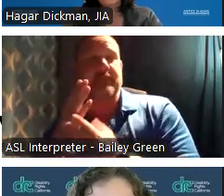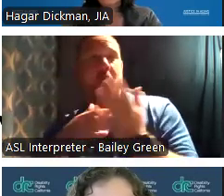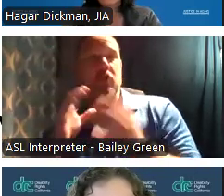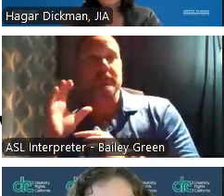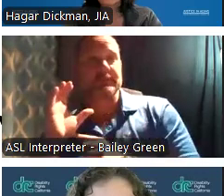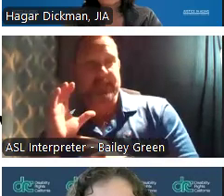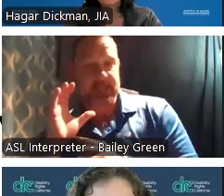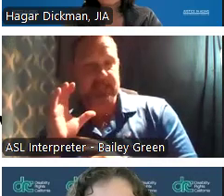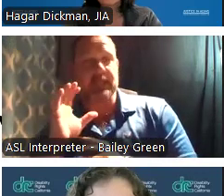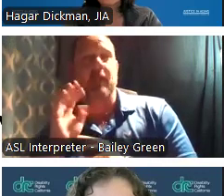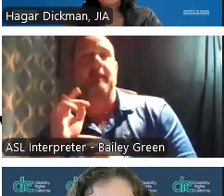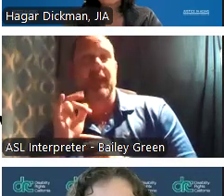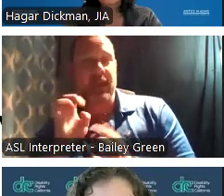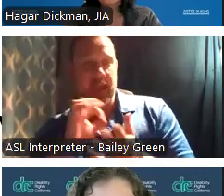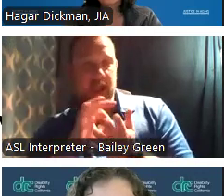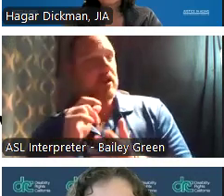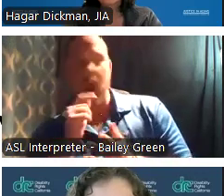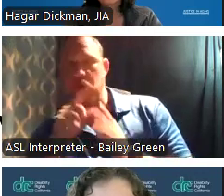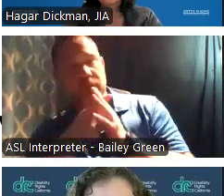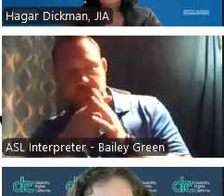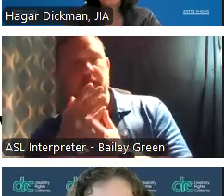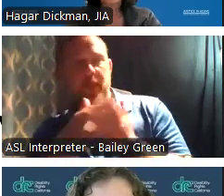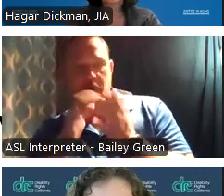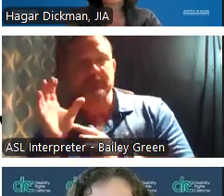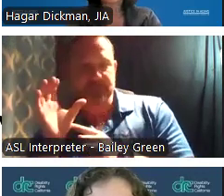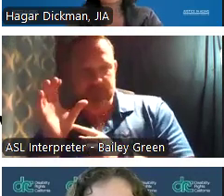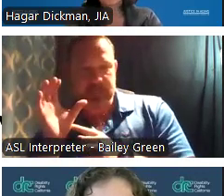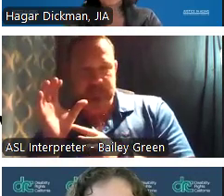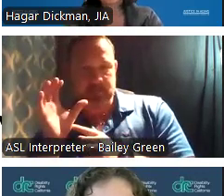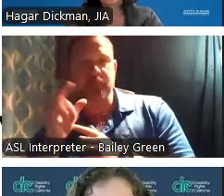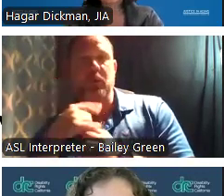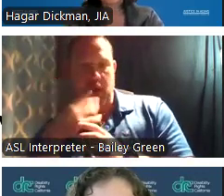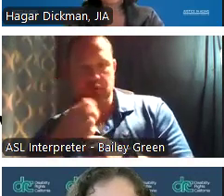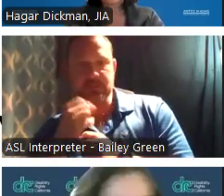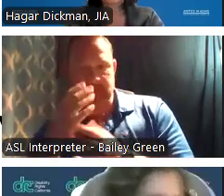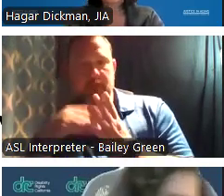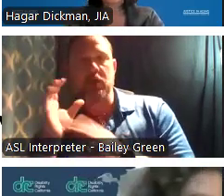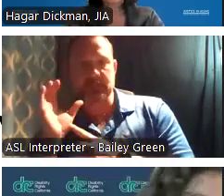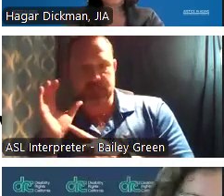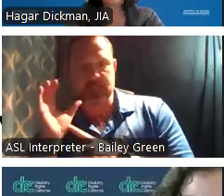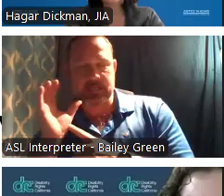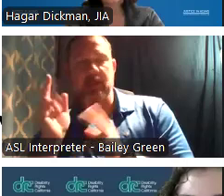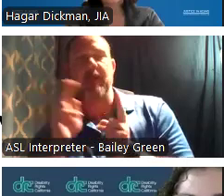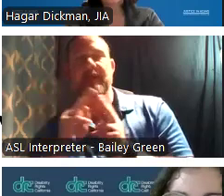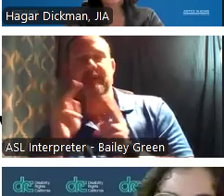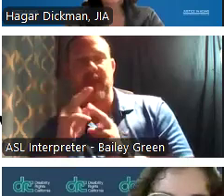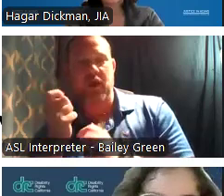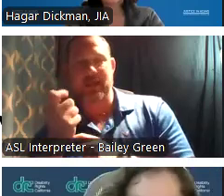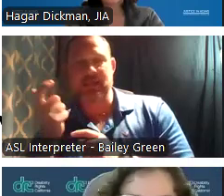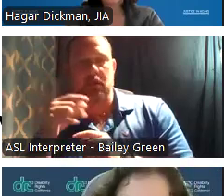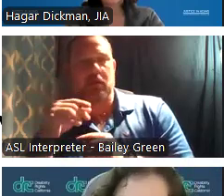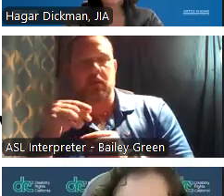of Medicare, not original Medicare, but Part C, which I receive Part C, there's very, very little